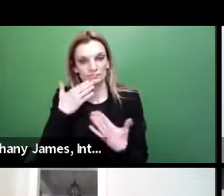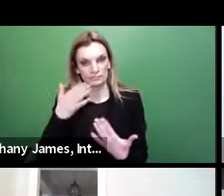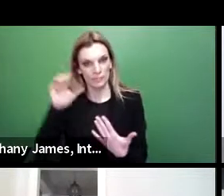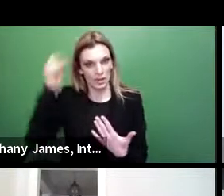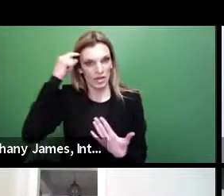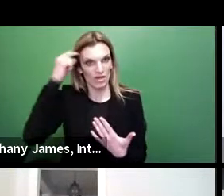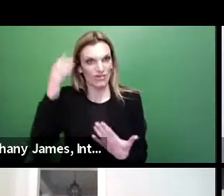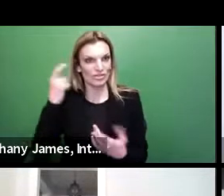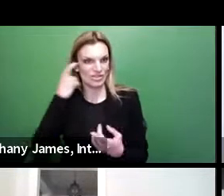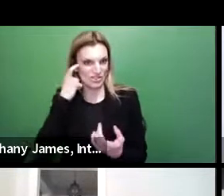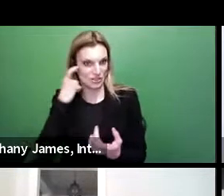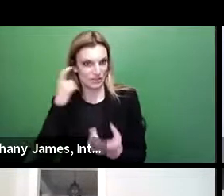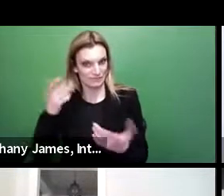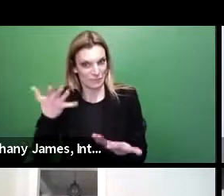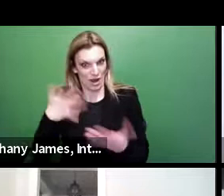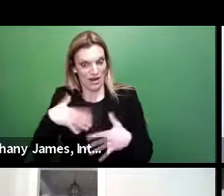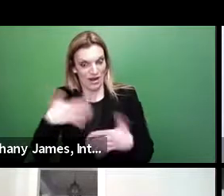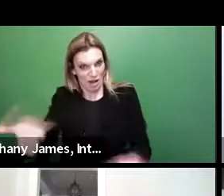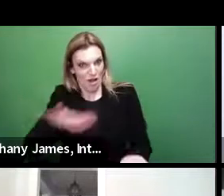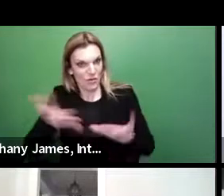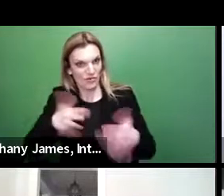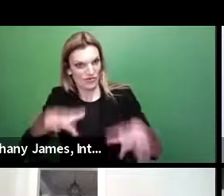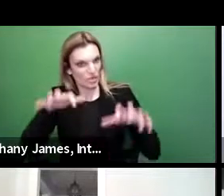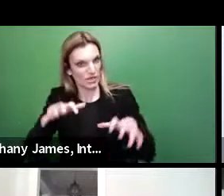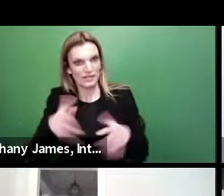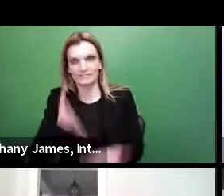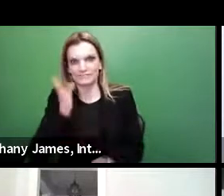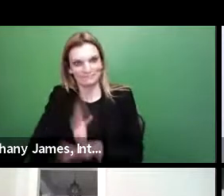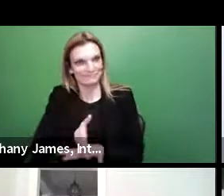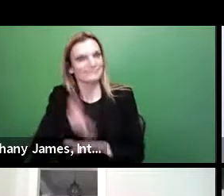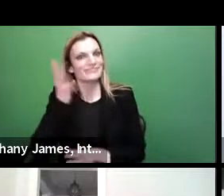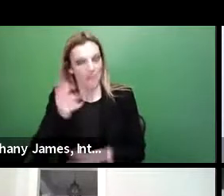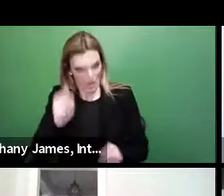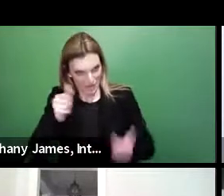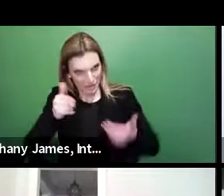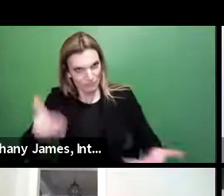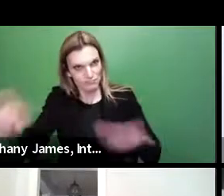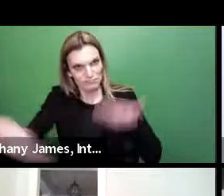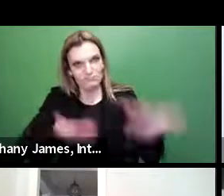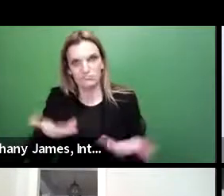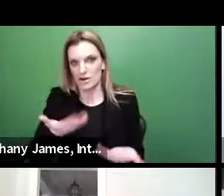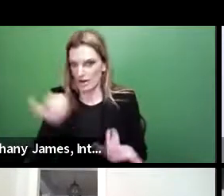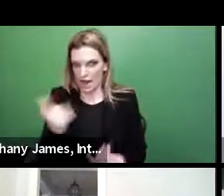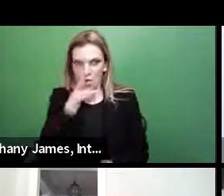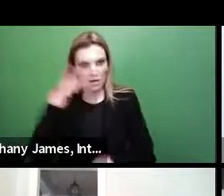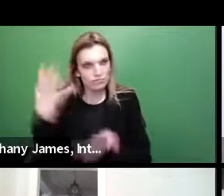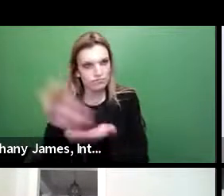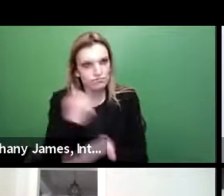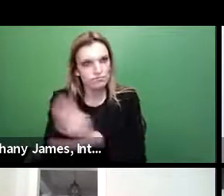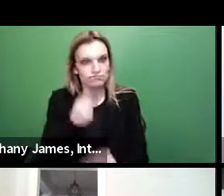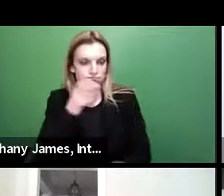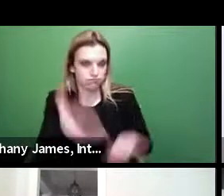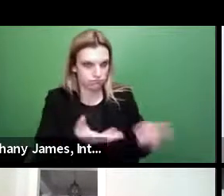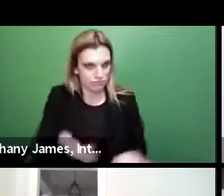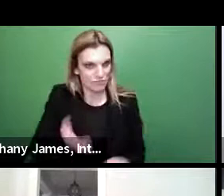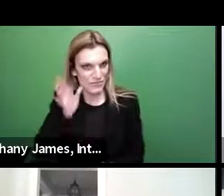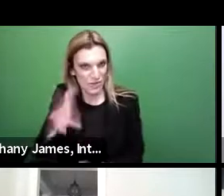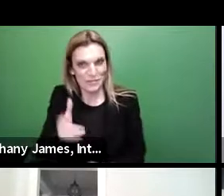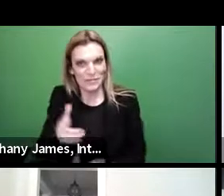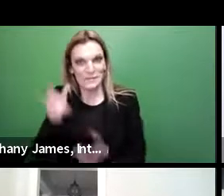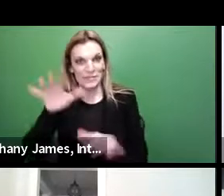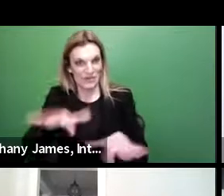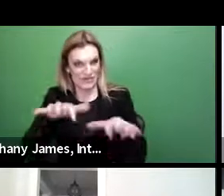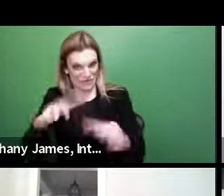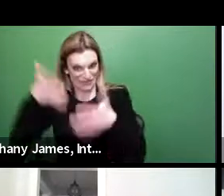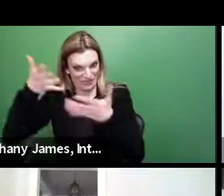recently lifted the hiring freeze, and we are wasting no time and working to fill our vacant positions. Since the freeze was lifted, we have